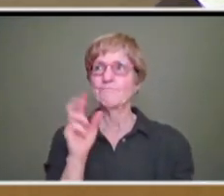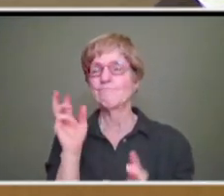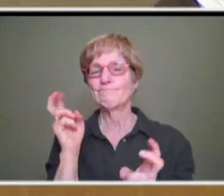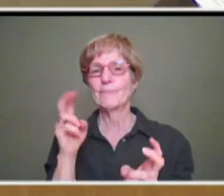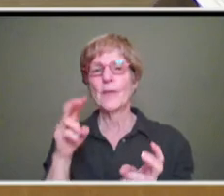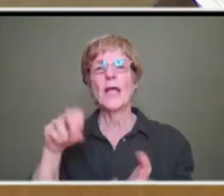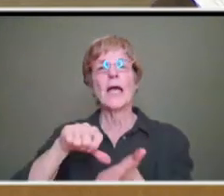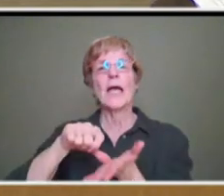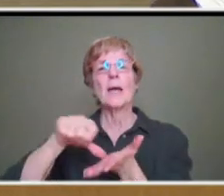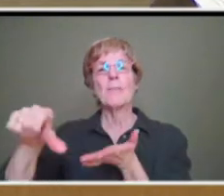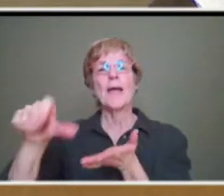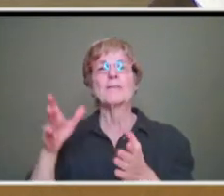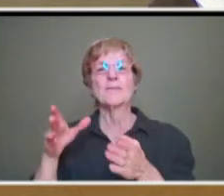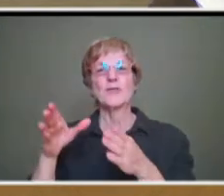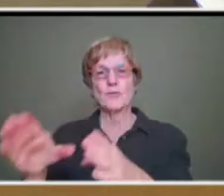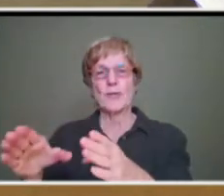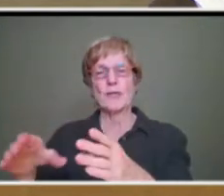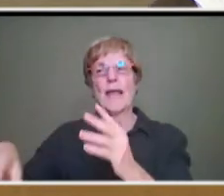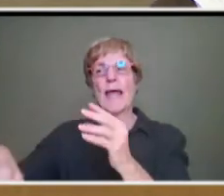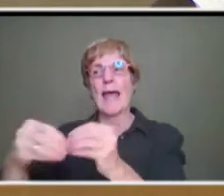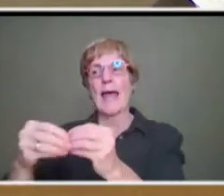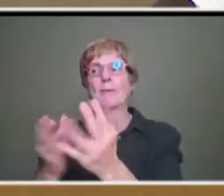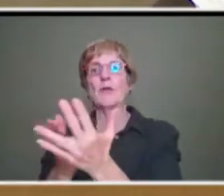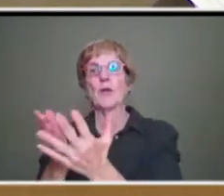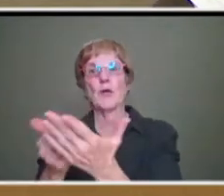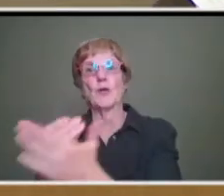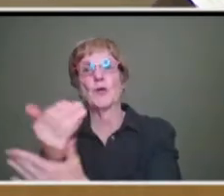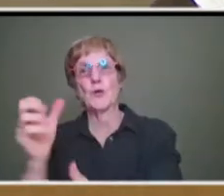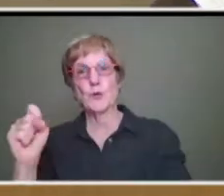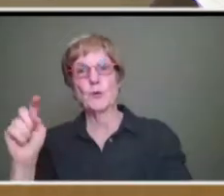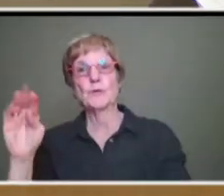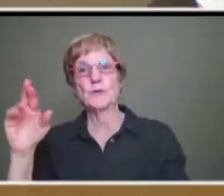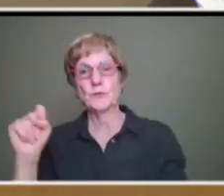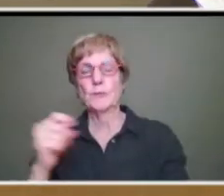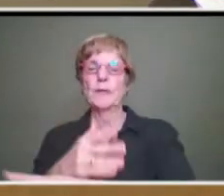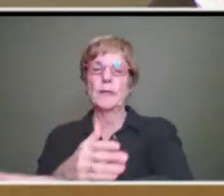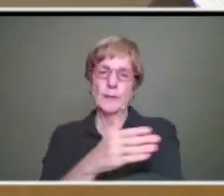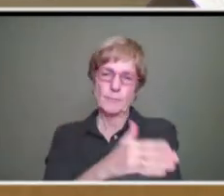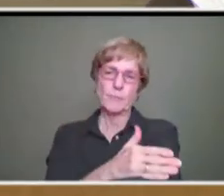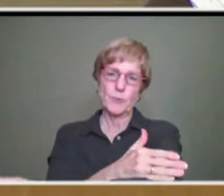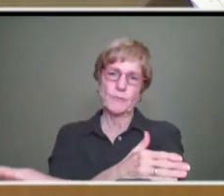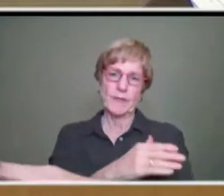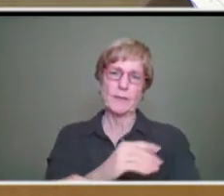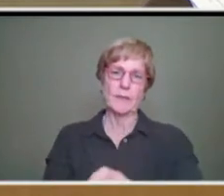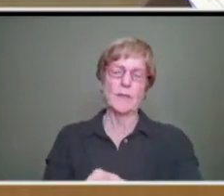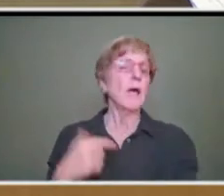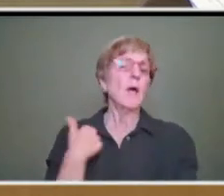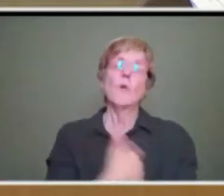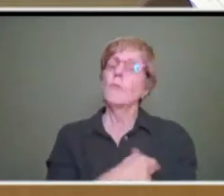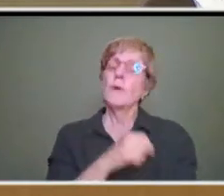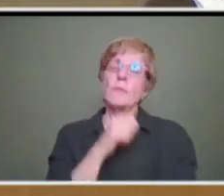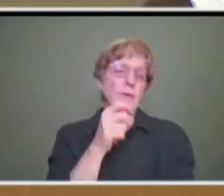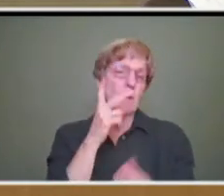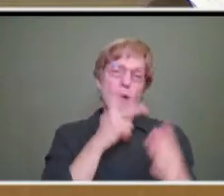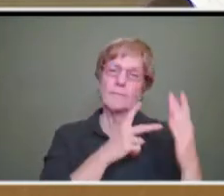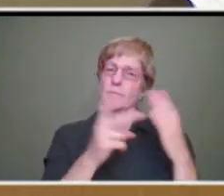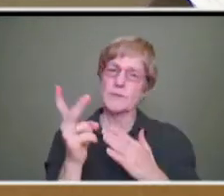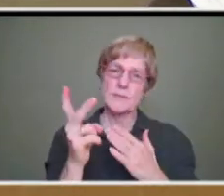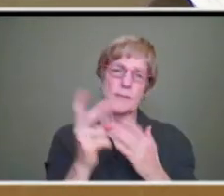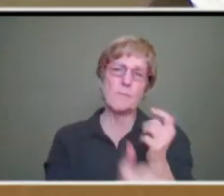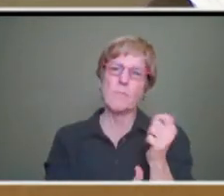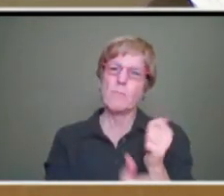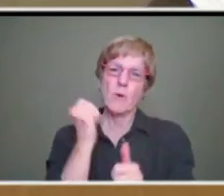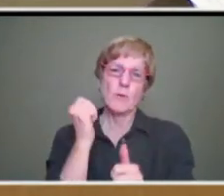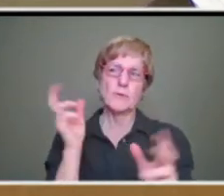extending a new a new Street to public Street standards and again we would not foresee most of our